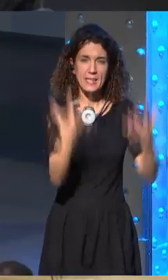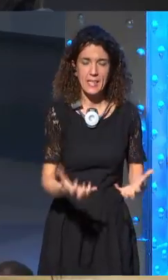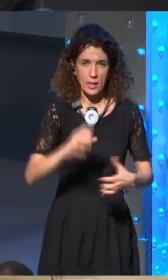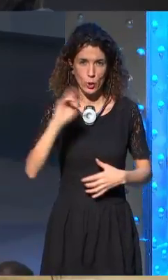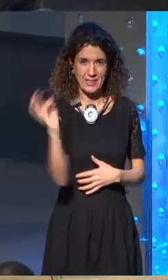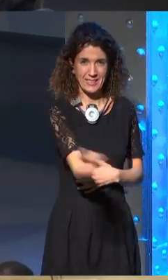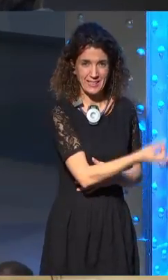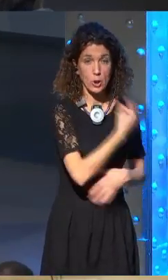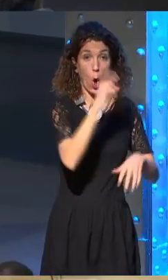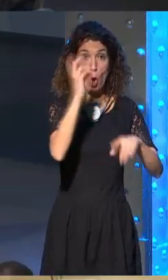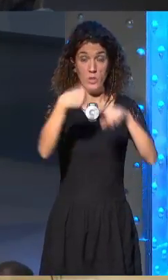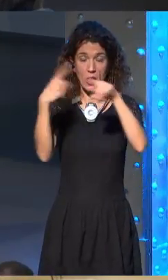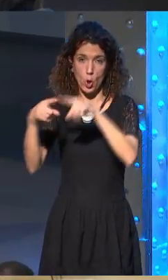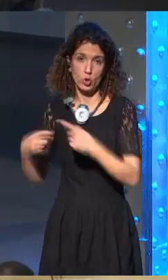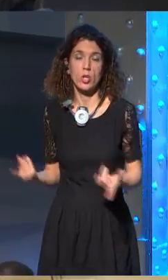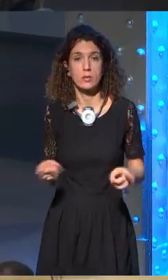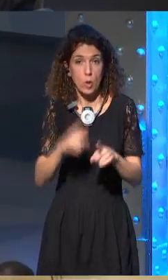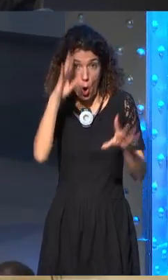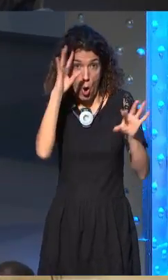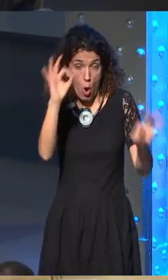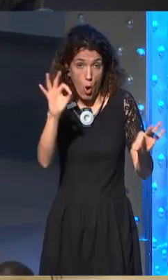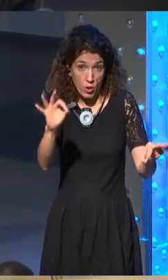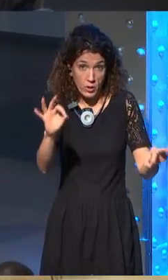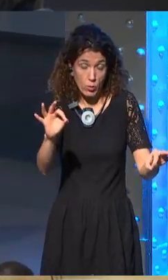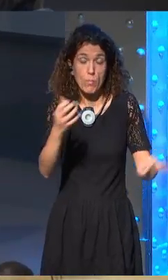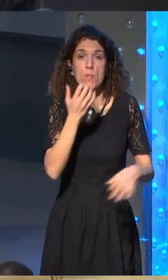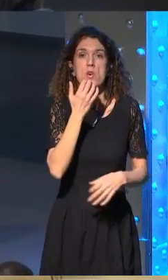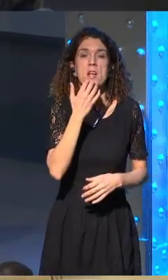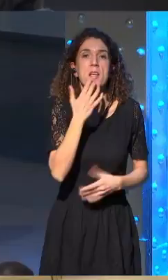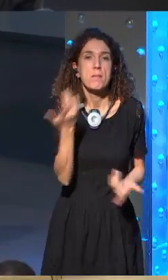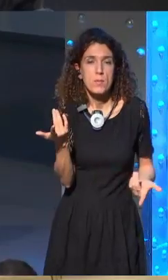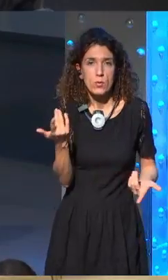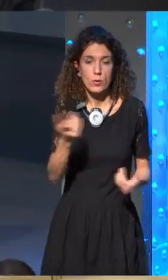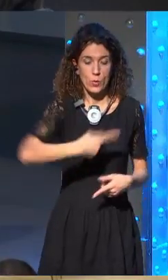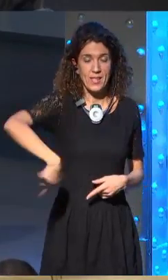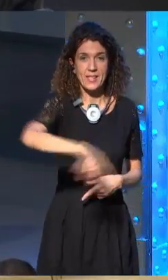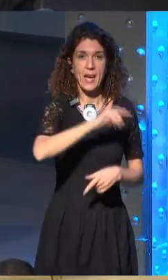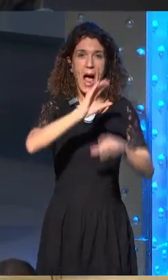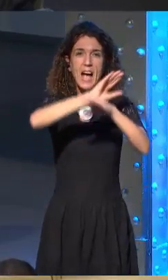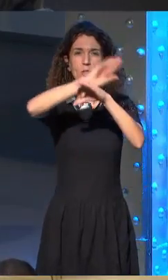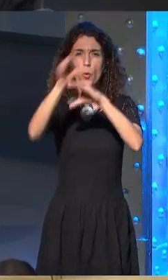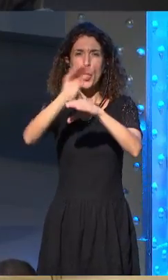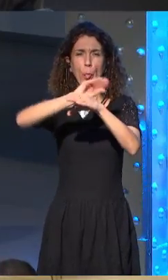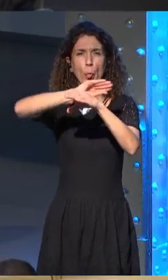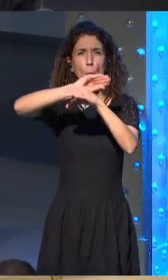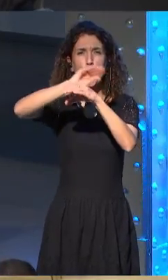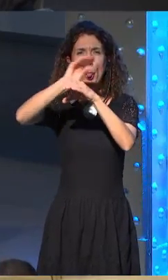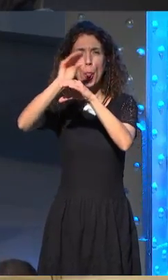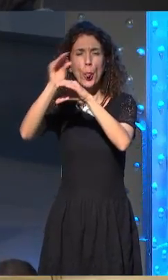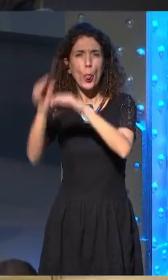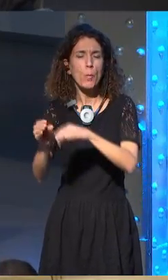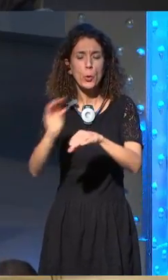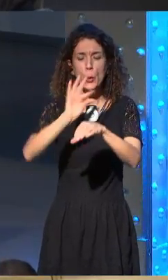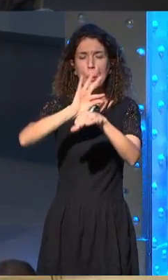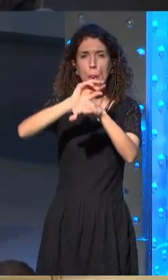Other things are obvious. One is our atmosphere is incredibly thin, like a film on, like